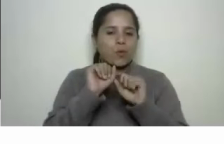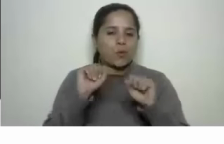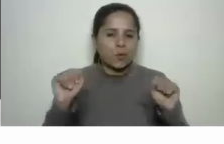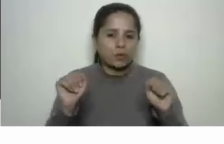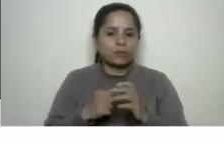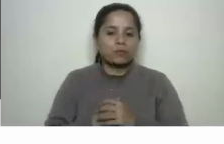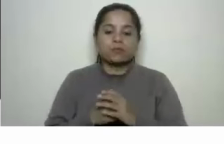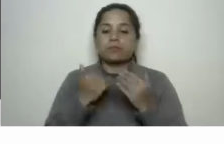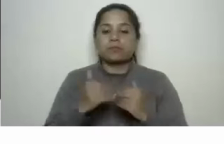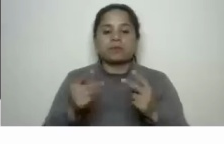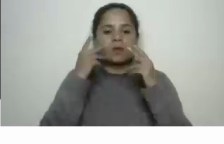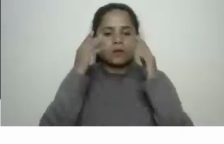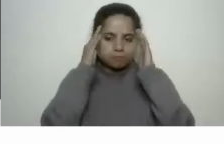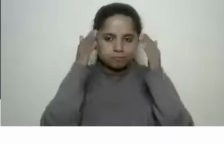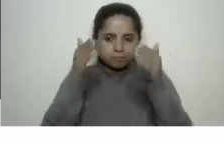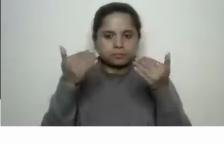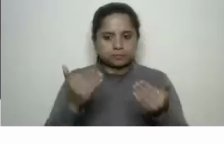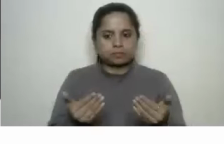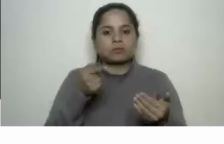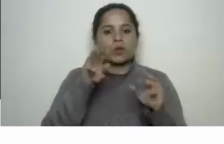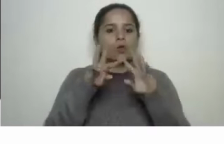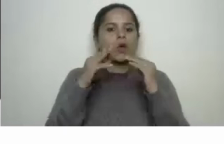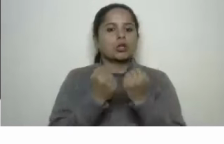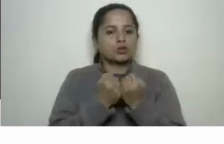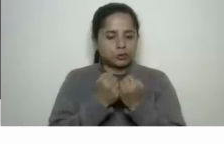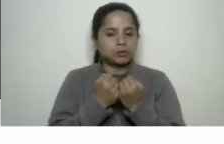Now let's shift our focus from this workshop